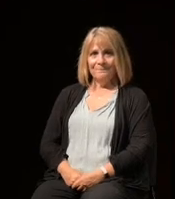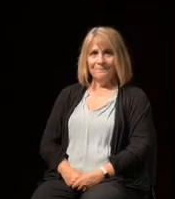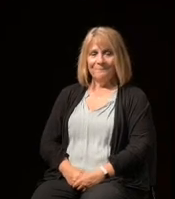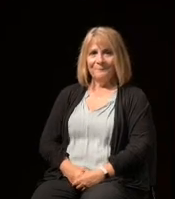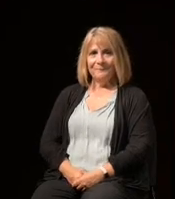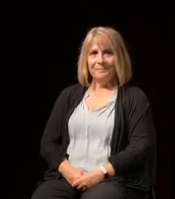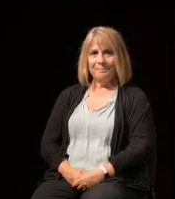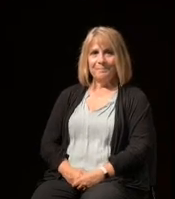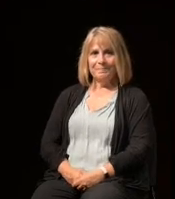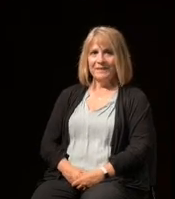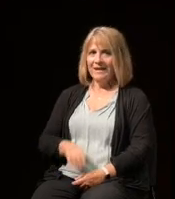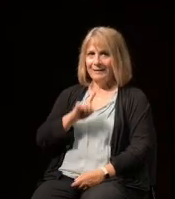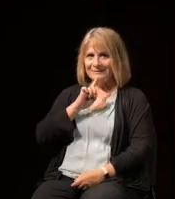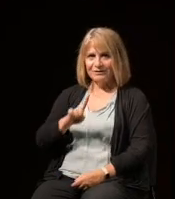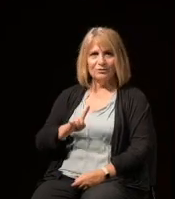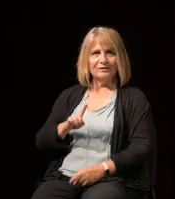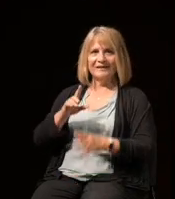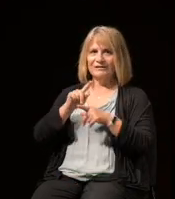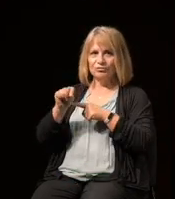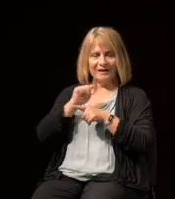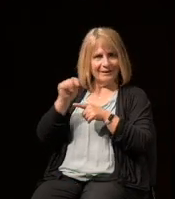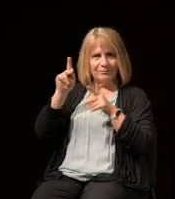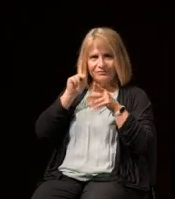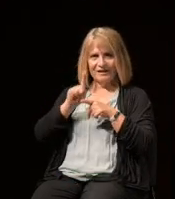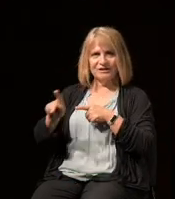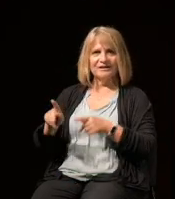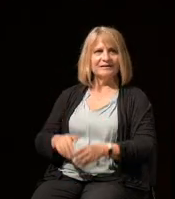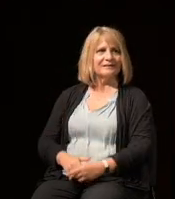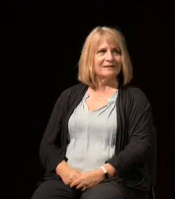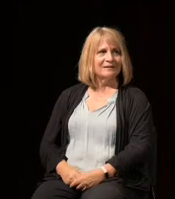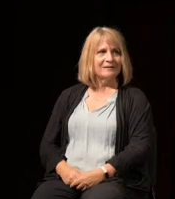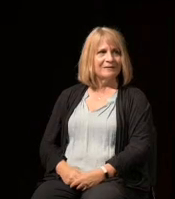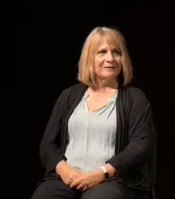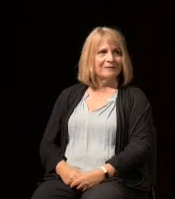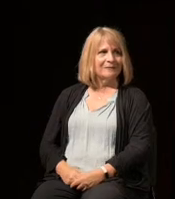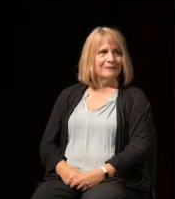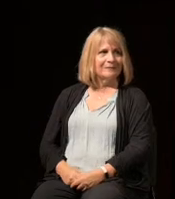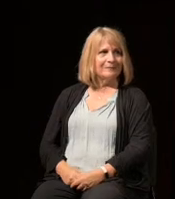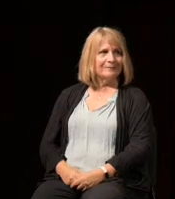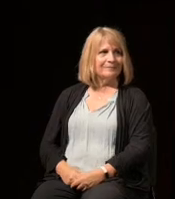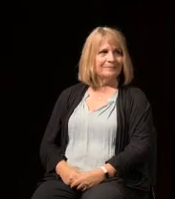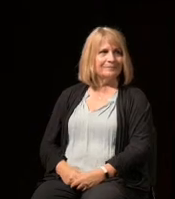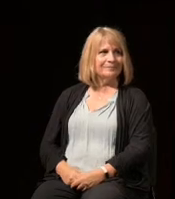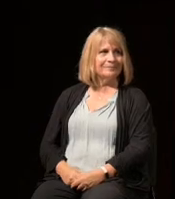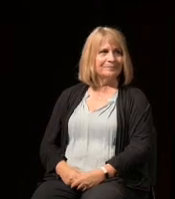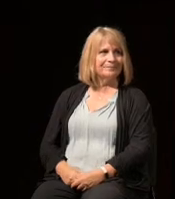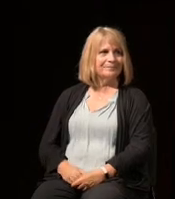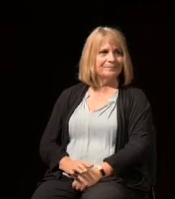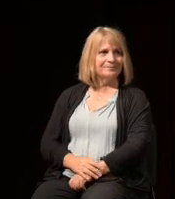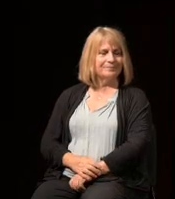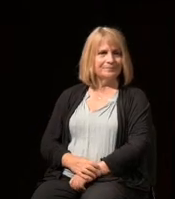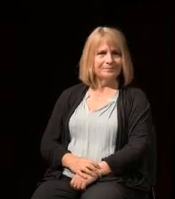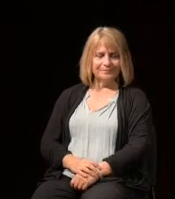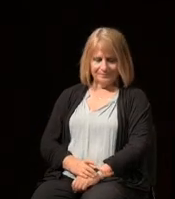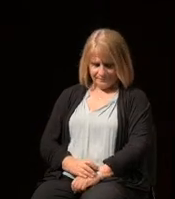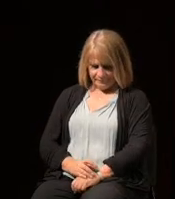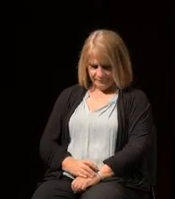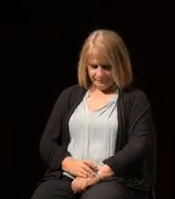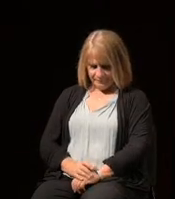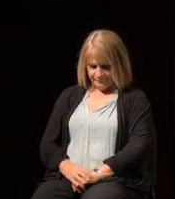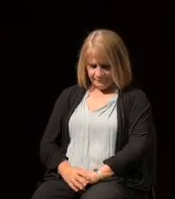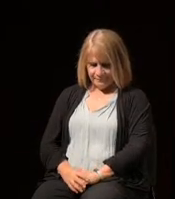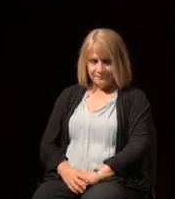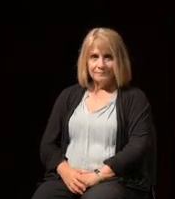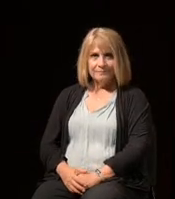professionals, absolutely, in their disciplines and specializations, but are not adequately prepared to produce successful outcomes in